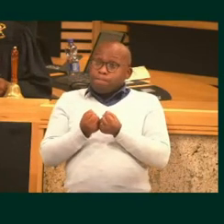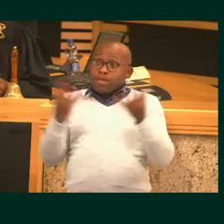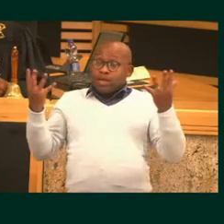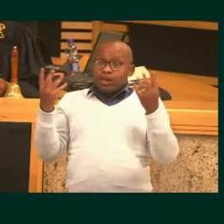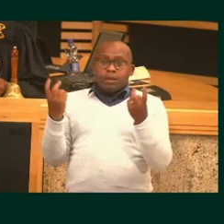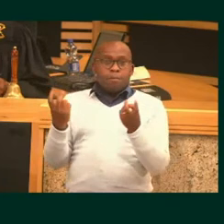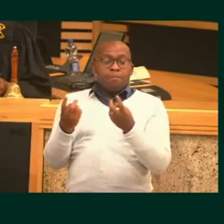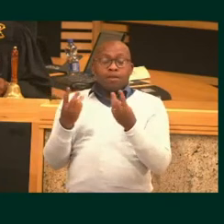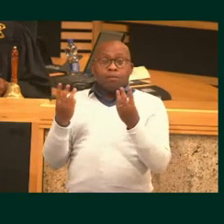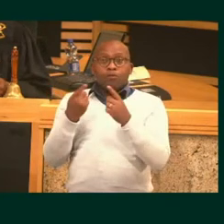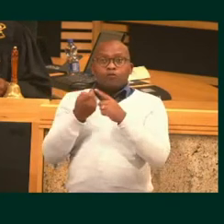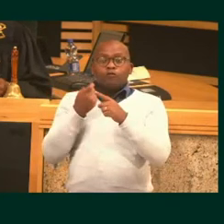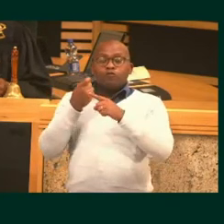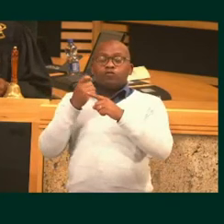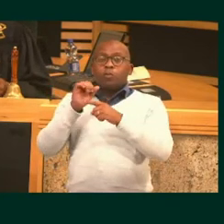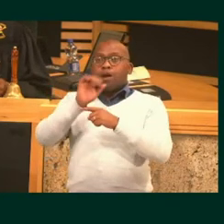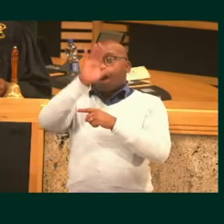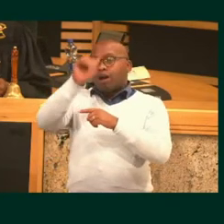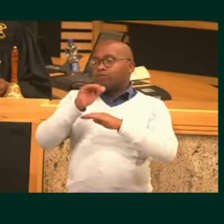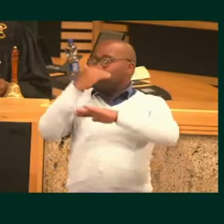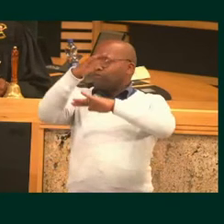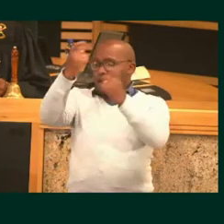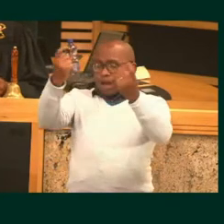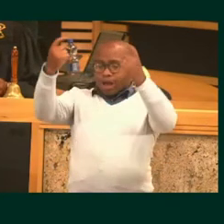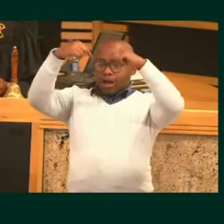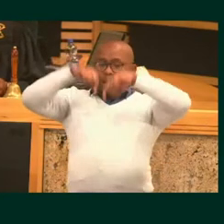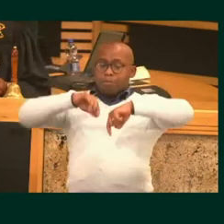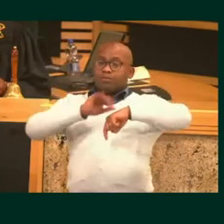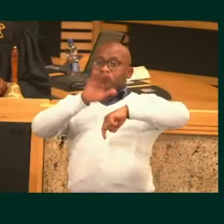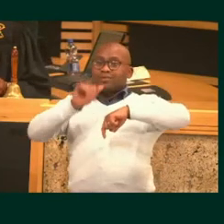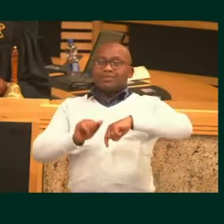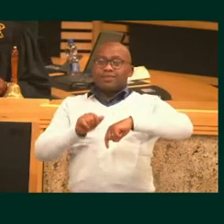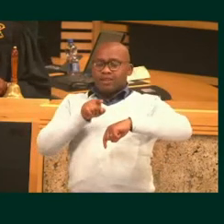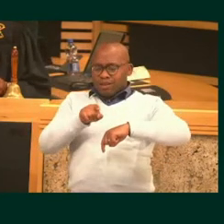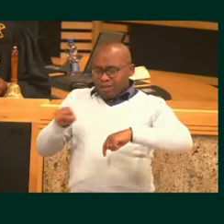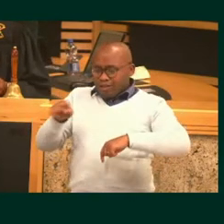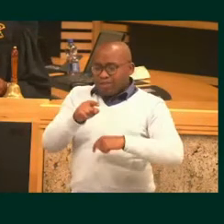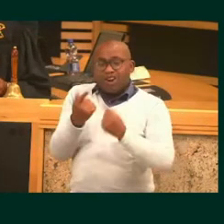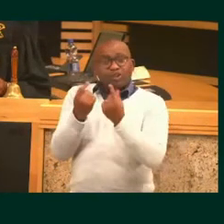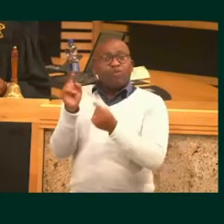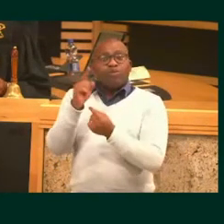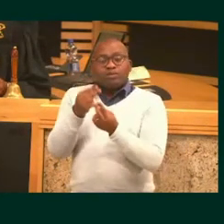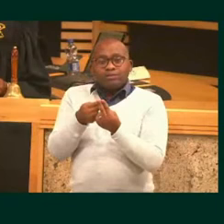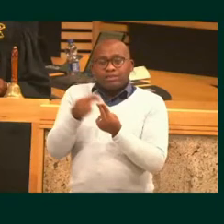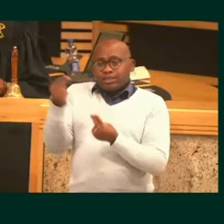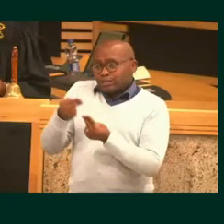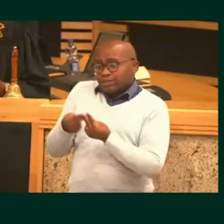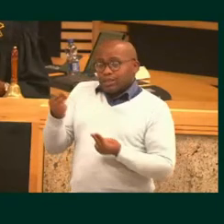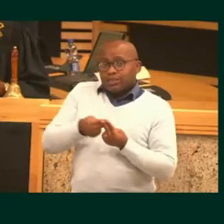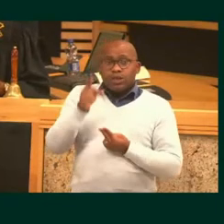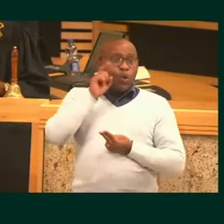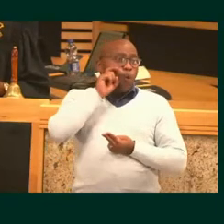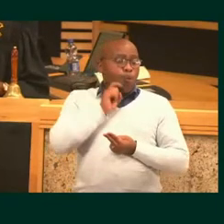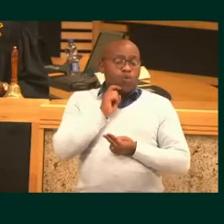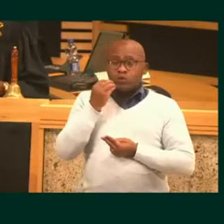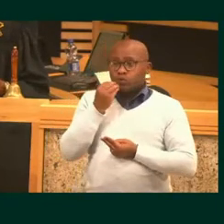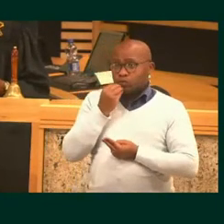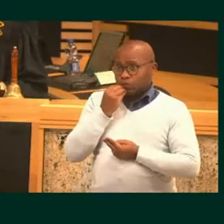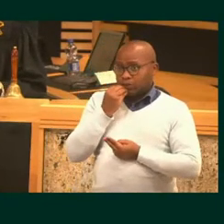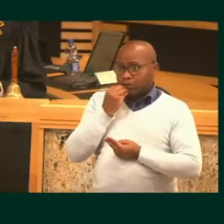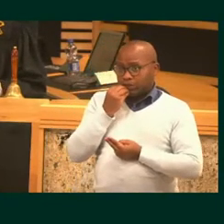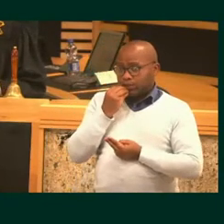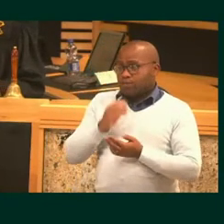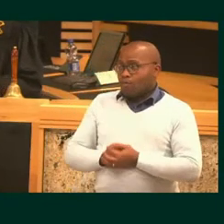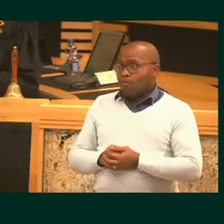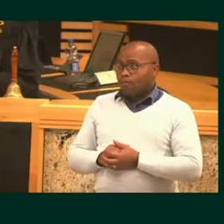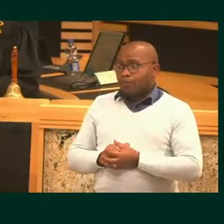to sell fig and food items and other and other Goods to South Africans